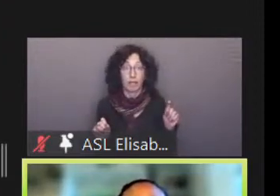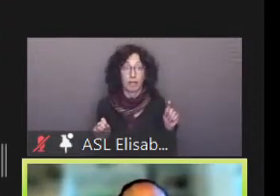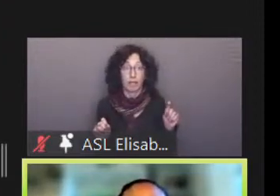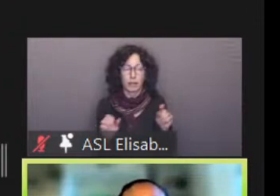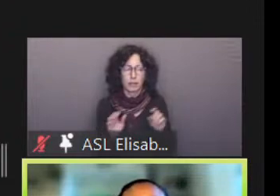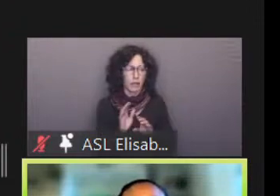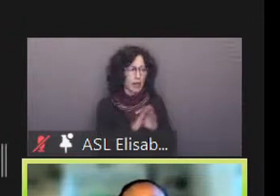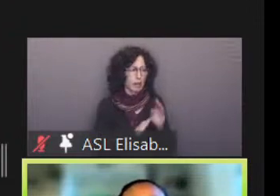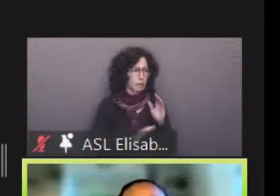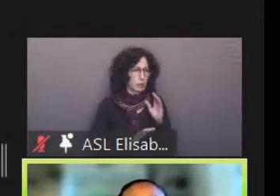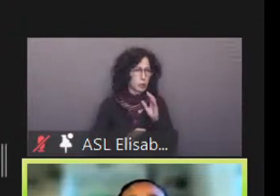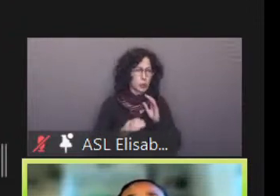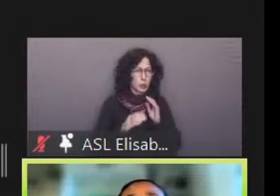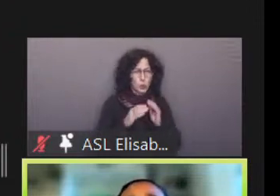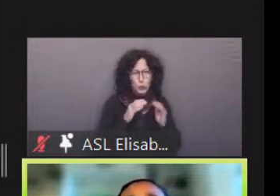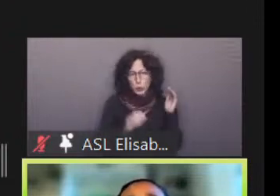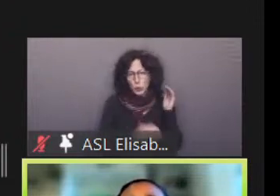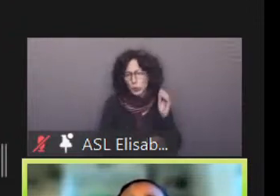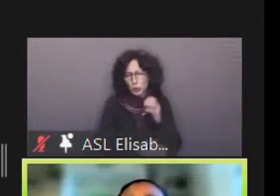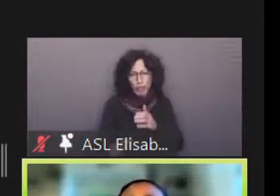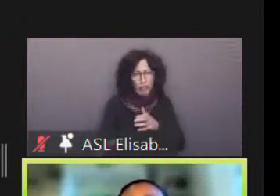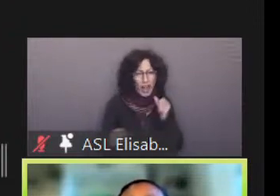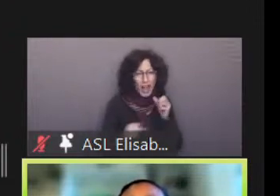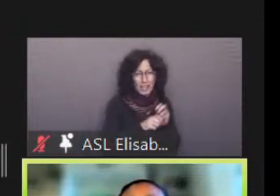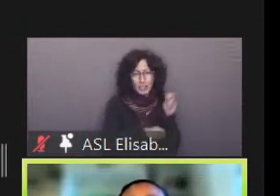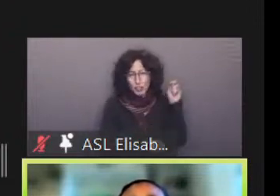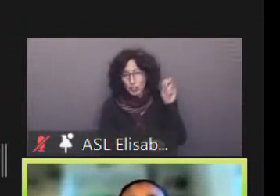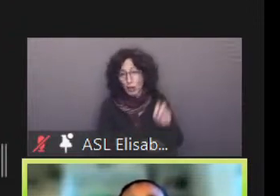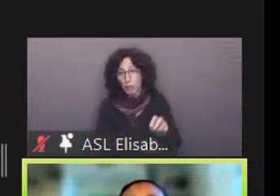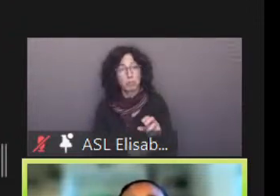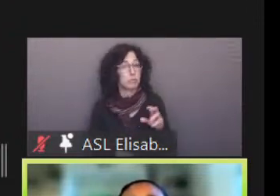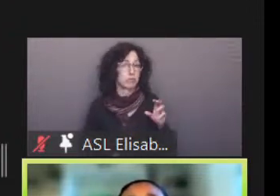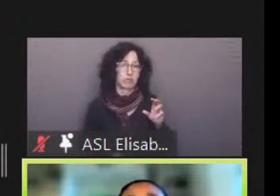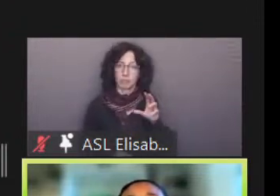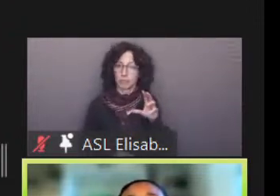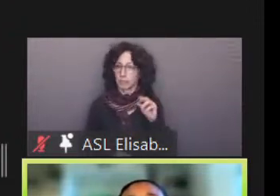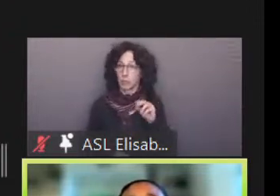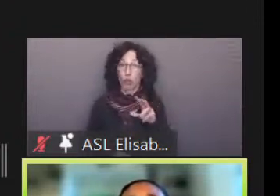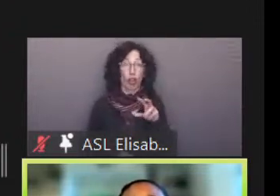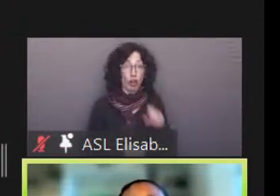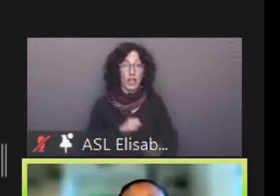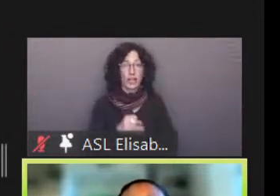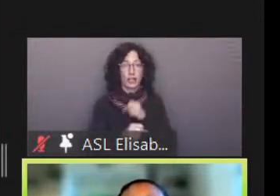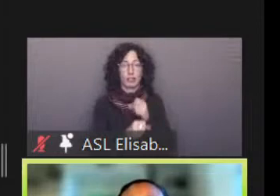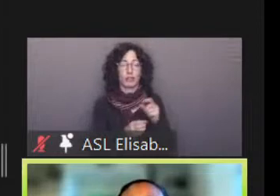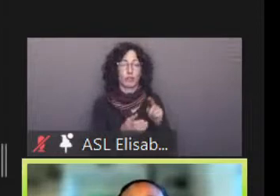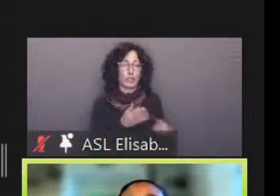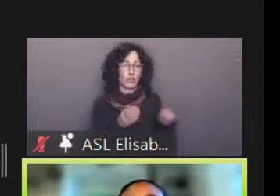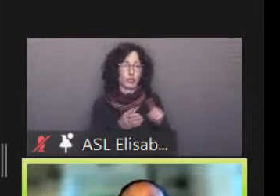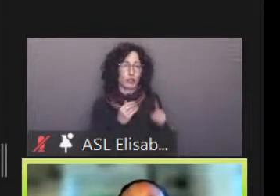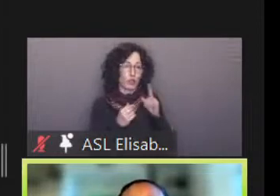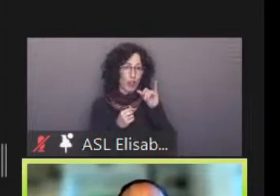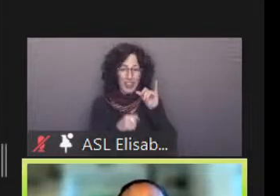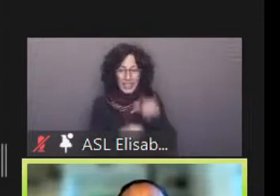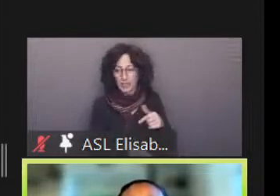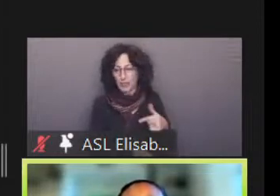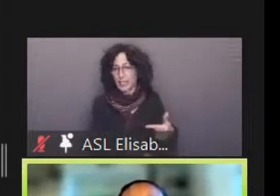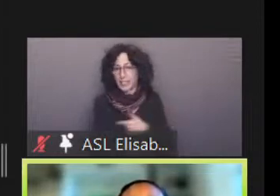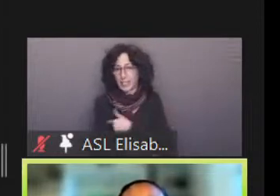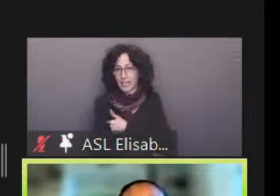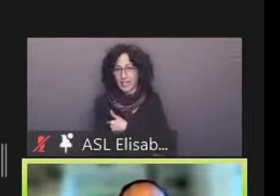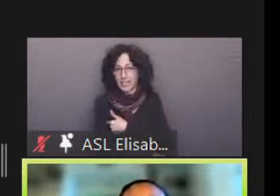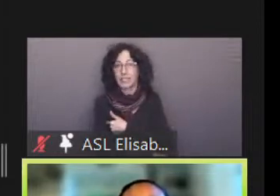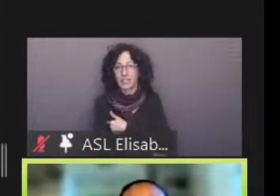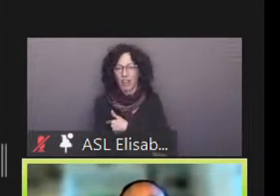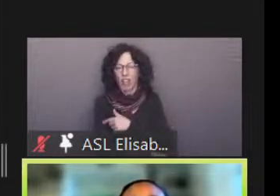too quickly? Again, 30 years of research on how to make this type of vaccine for the type of virus that